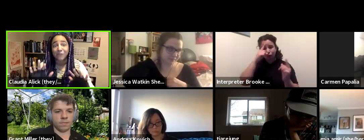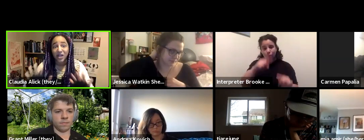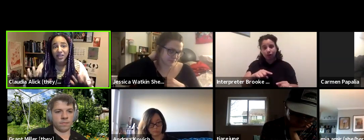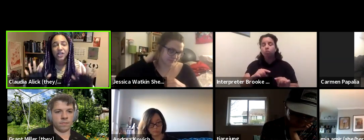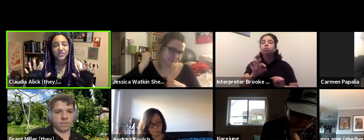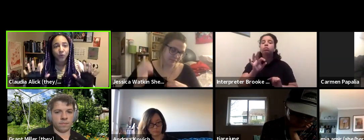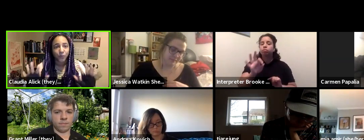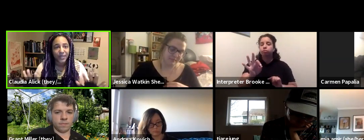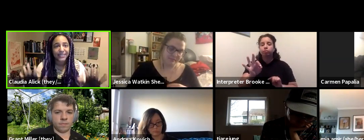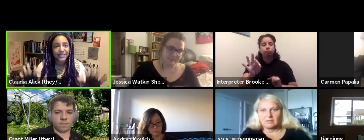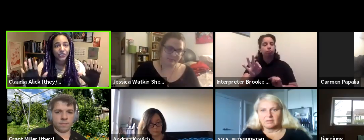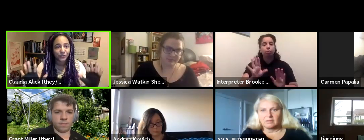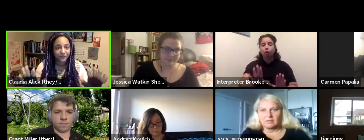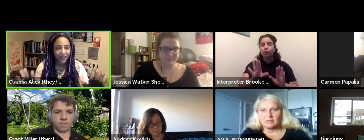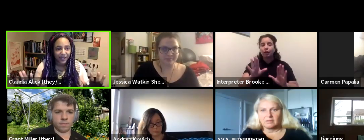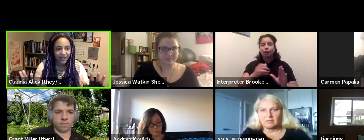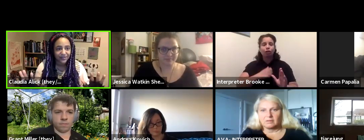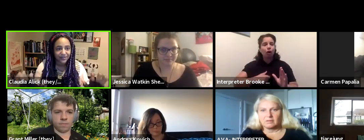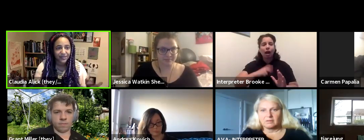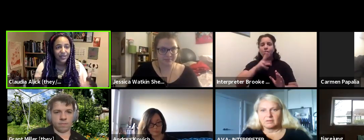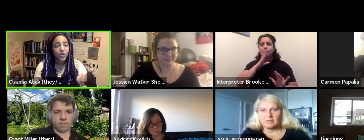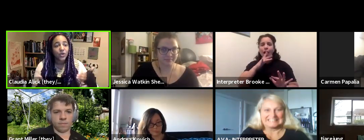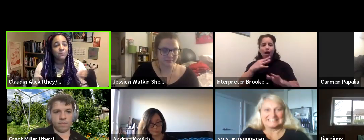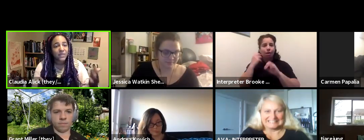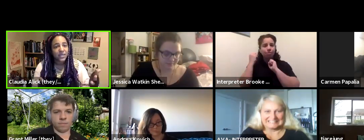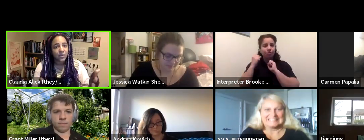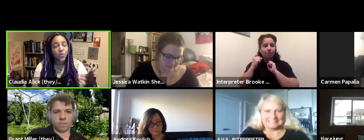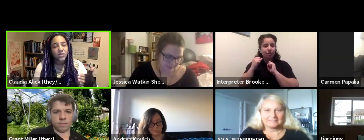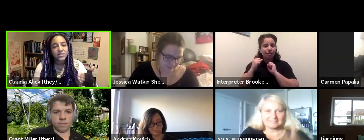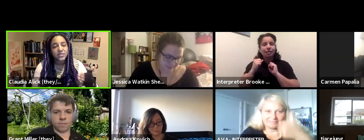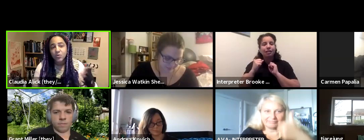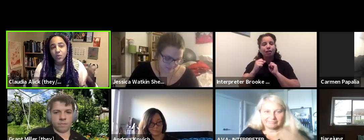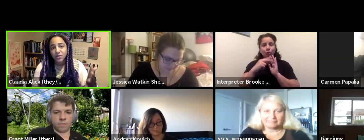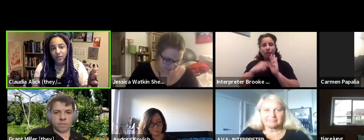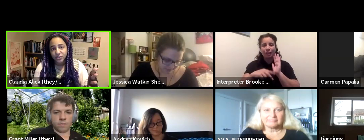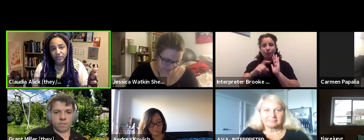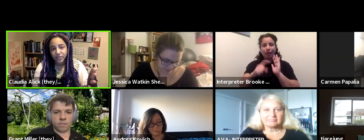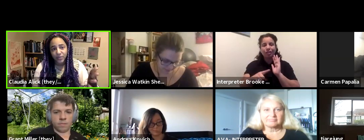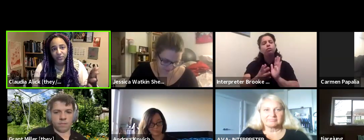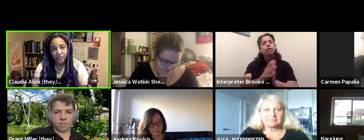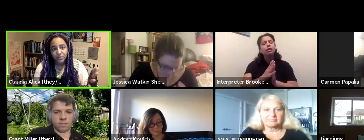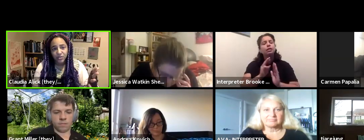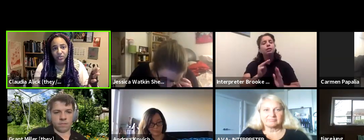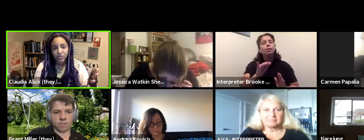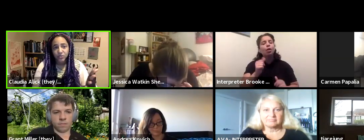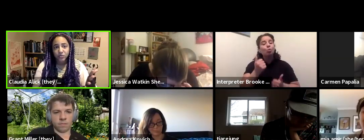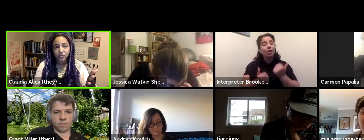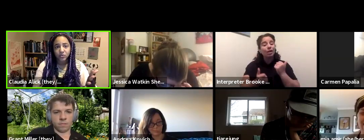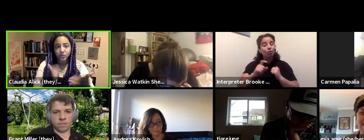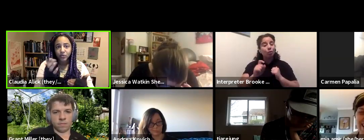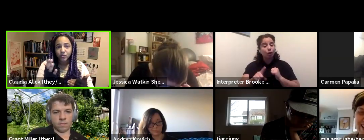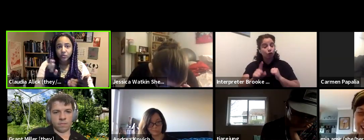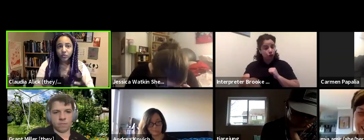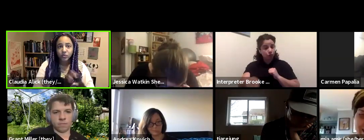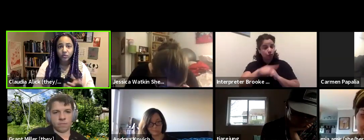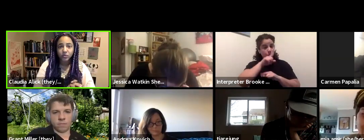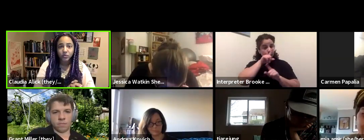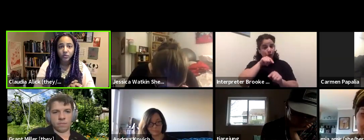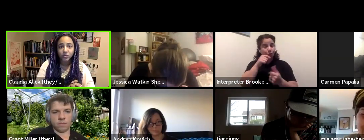I apologize for reading too fast. Mia, what is the one question that we could respond to, or Rue?